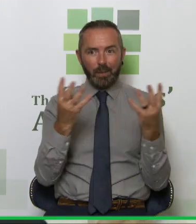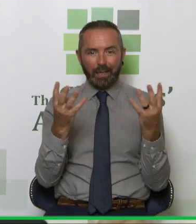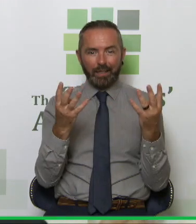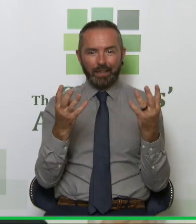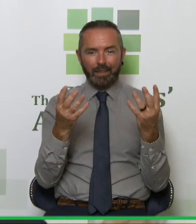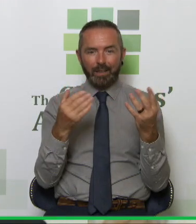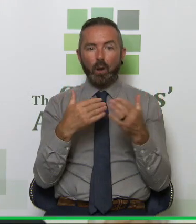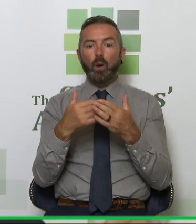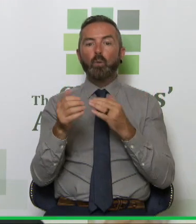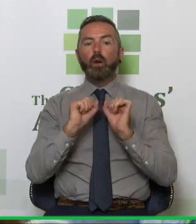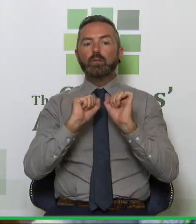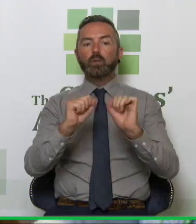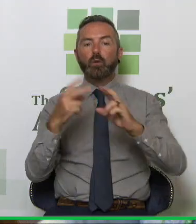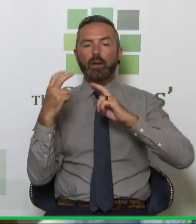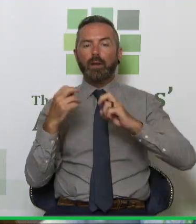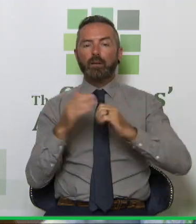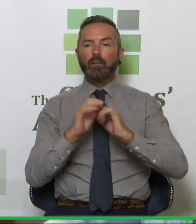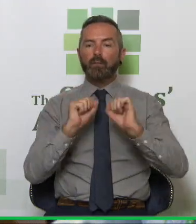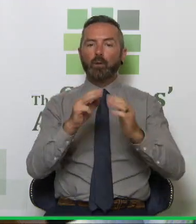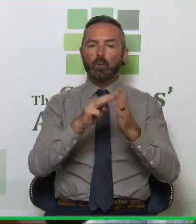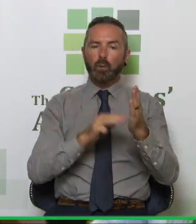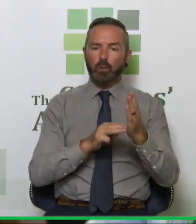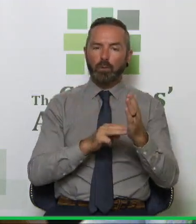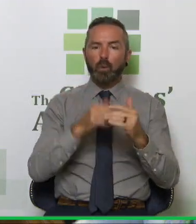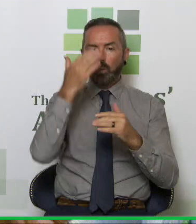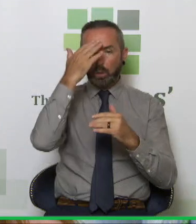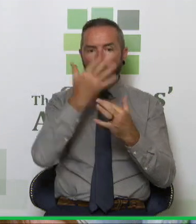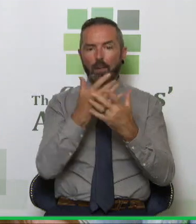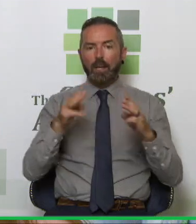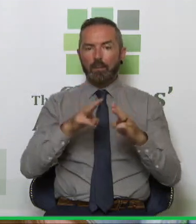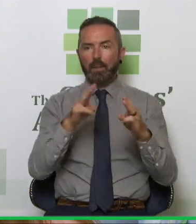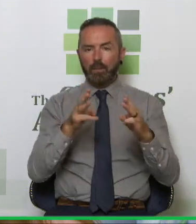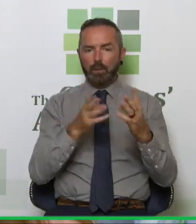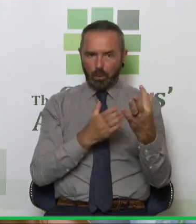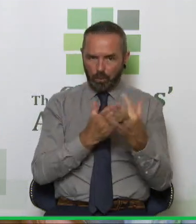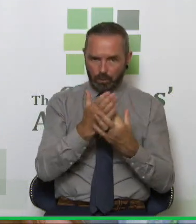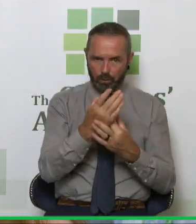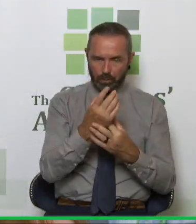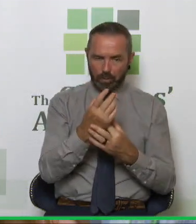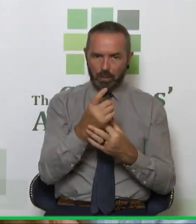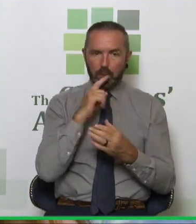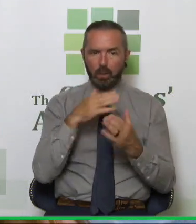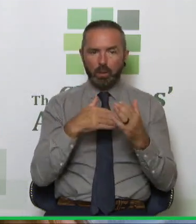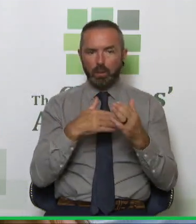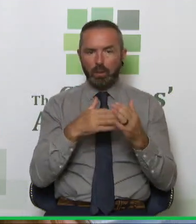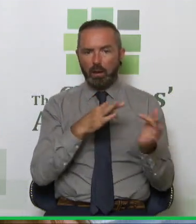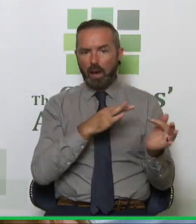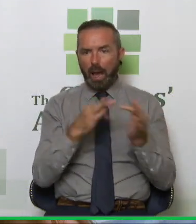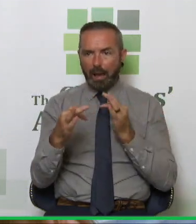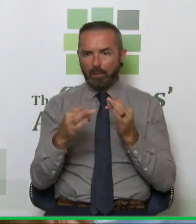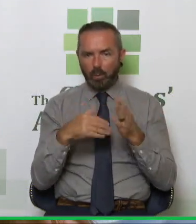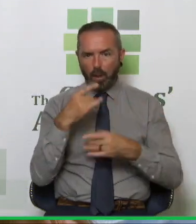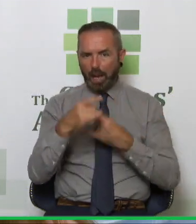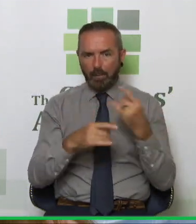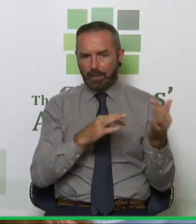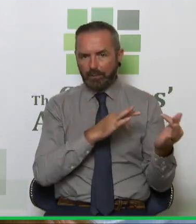What is your evaluation of your program? How many? We know how many people go through, but what happens to those people